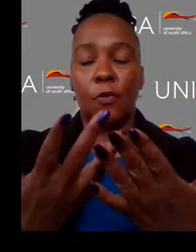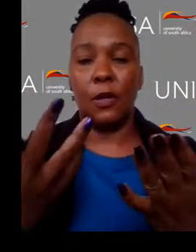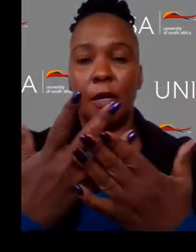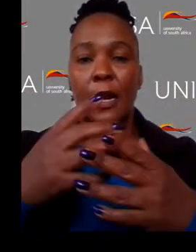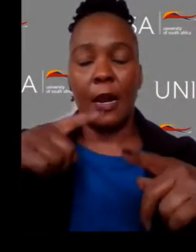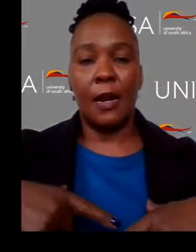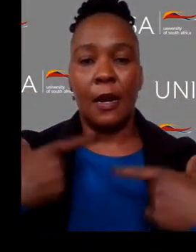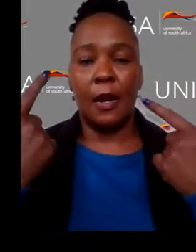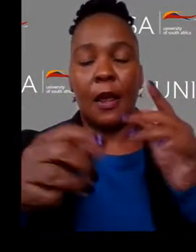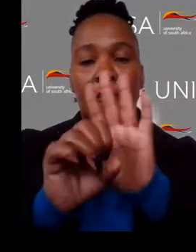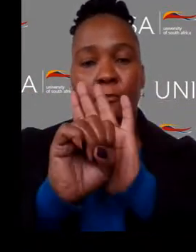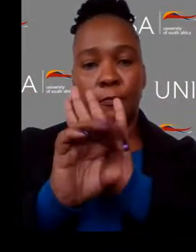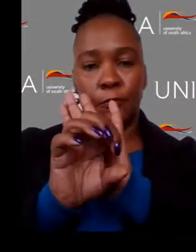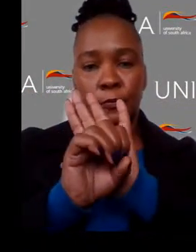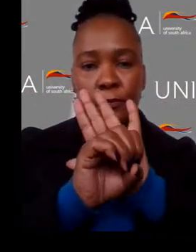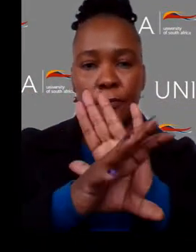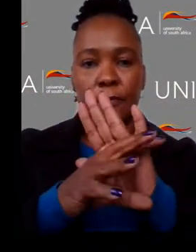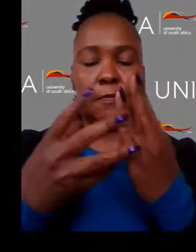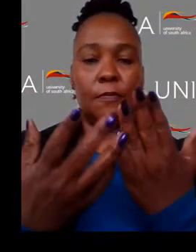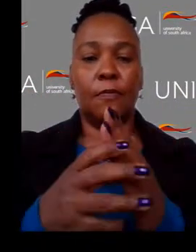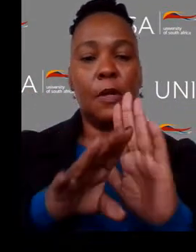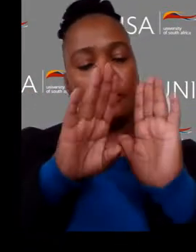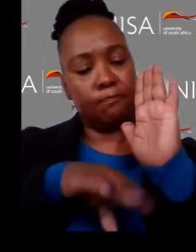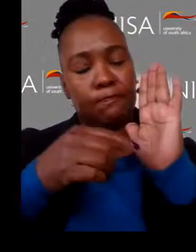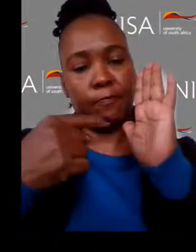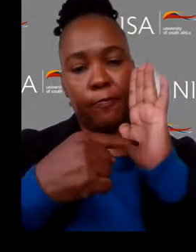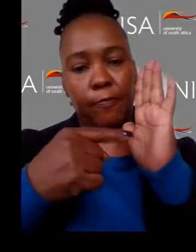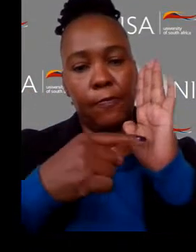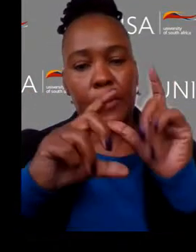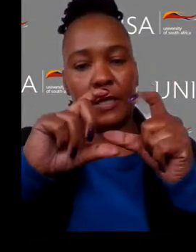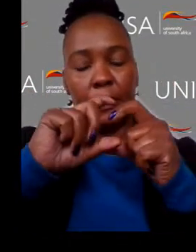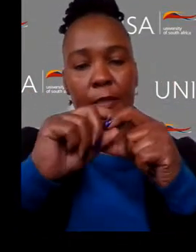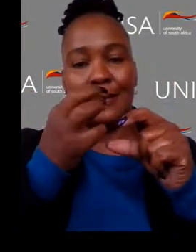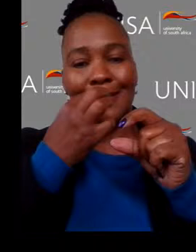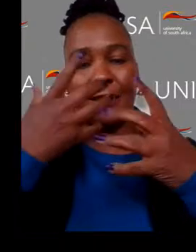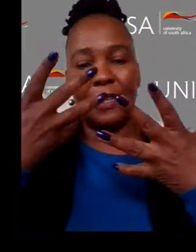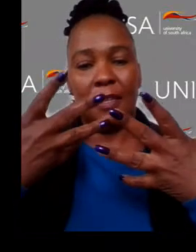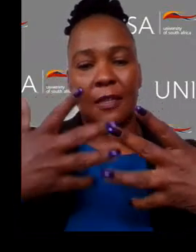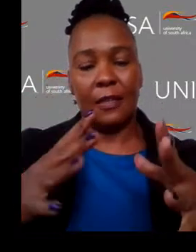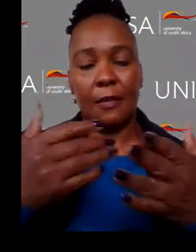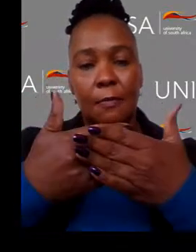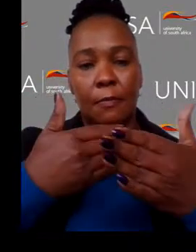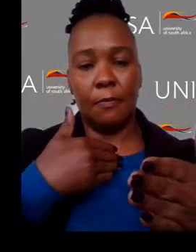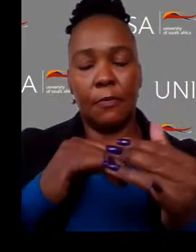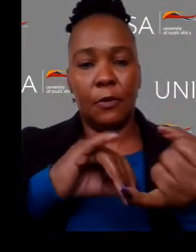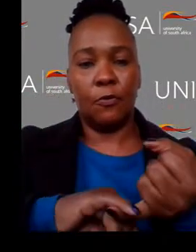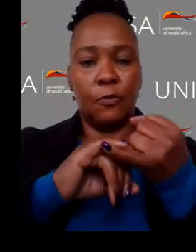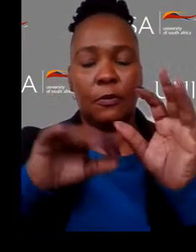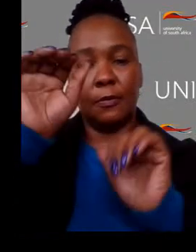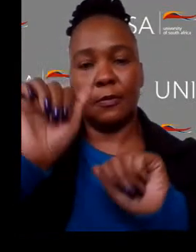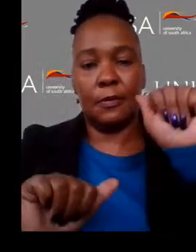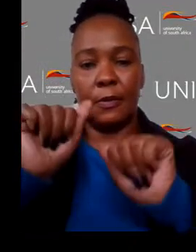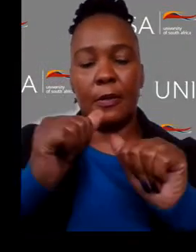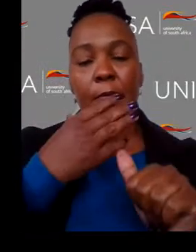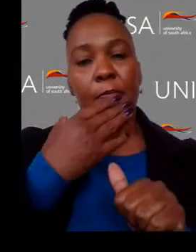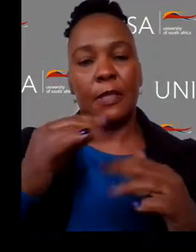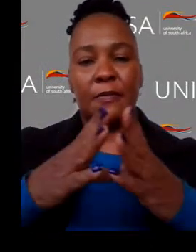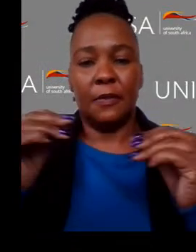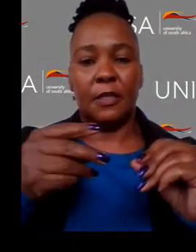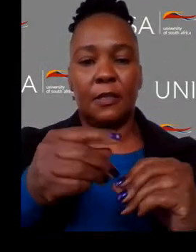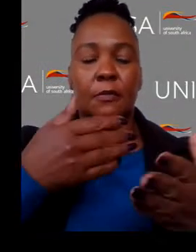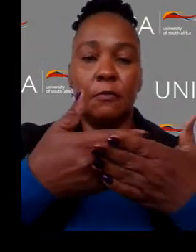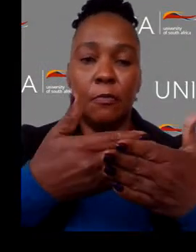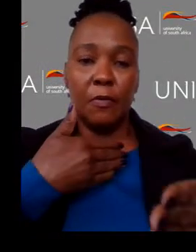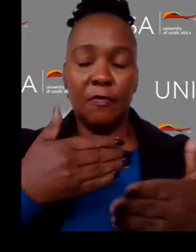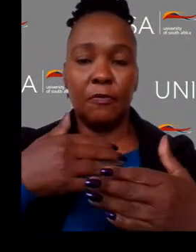broadcast. And then at the bottom is the links that I mentioned for the pre-course assessment. Please complete this before